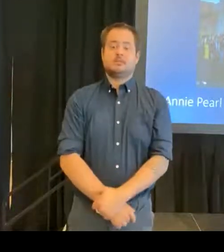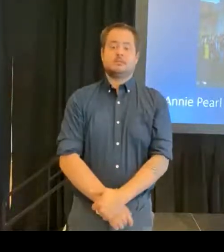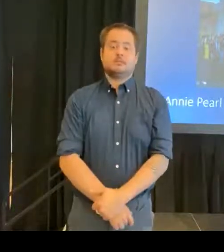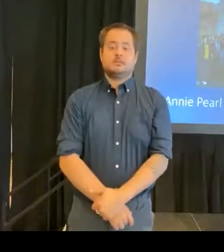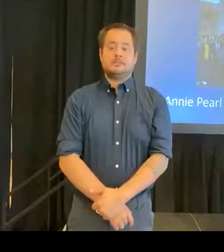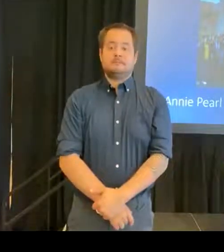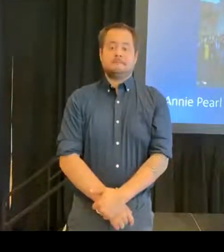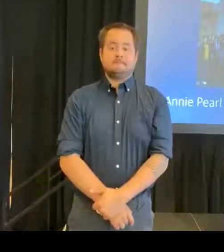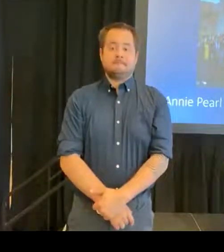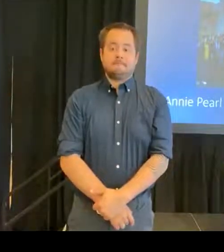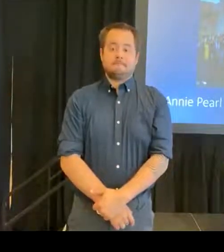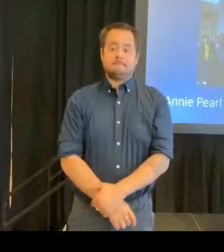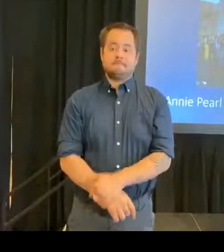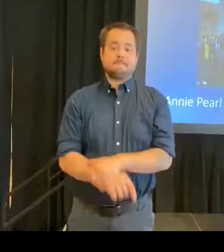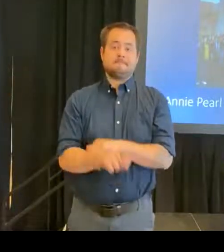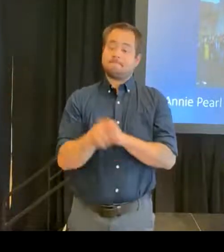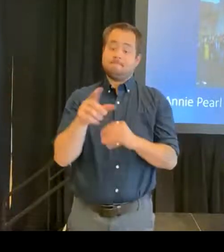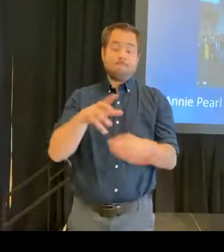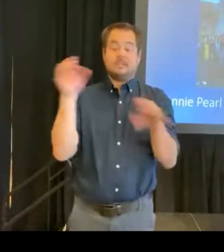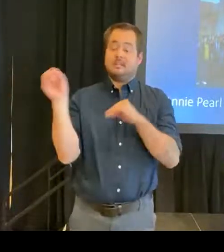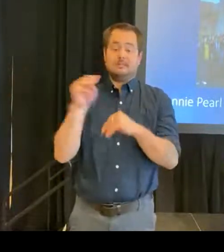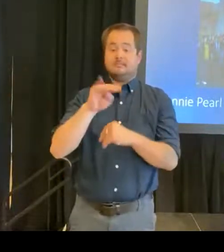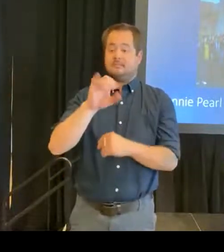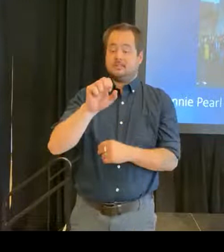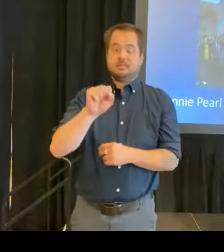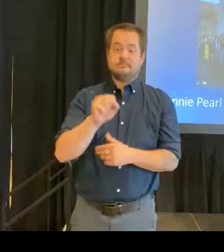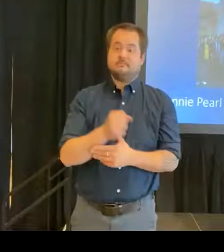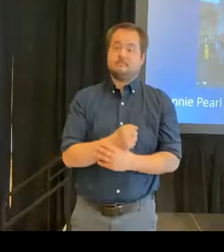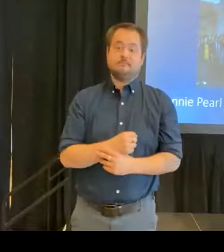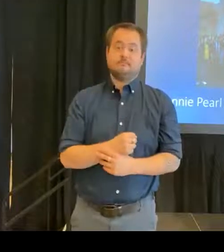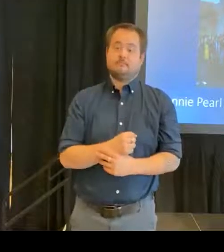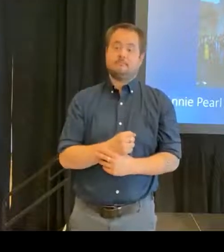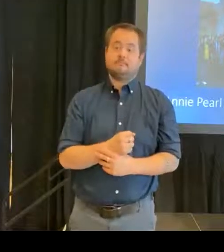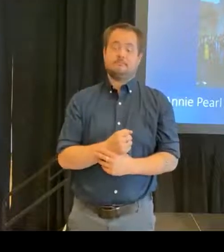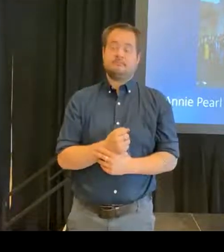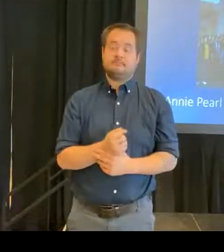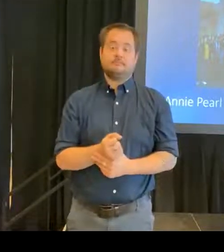He was out of Mississippi. And